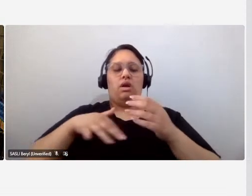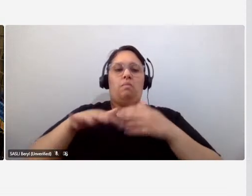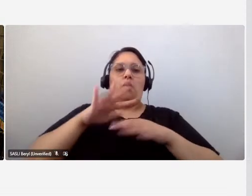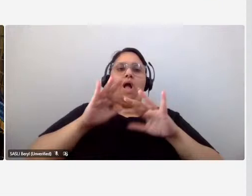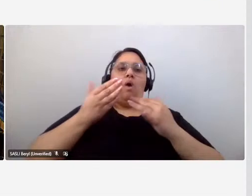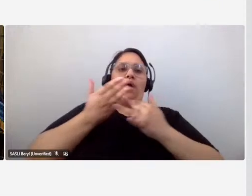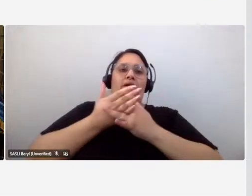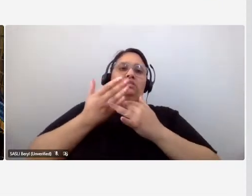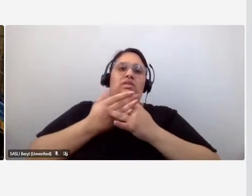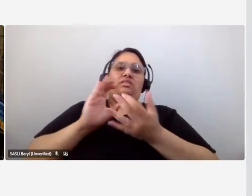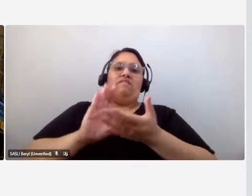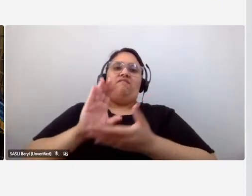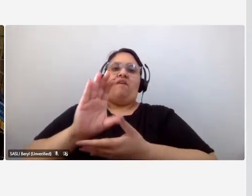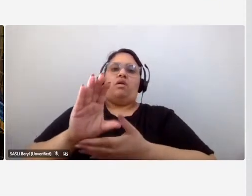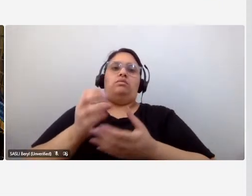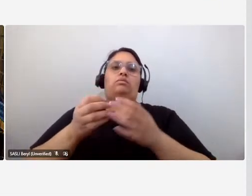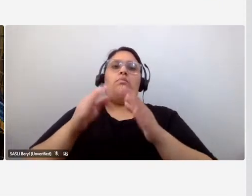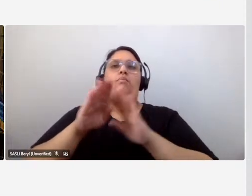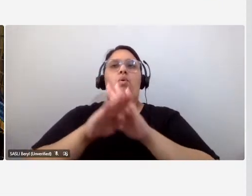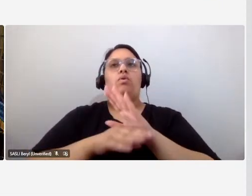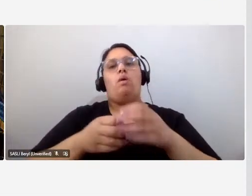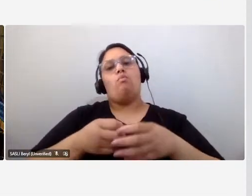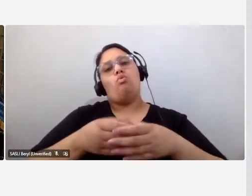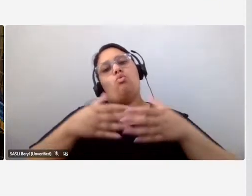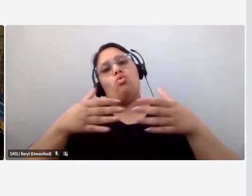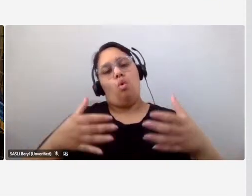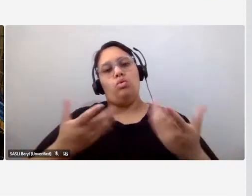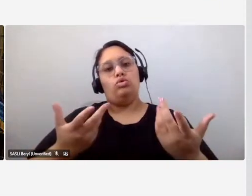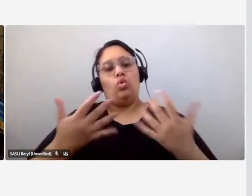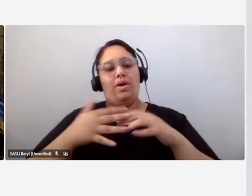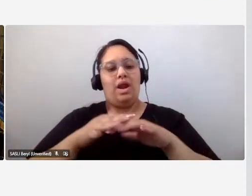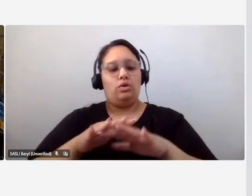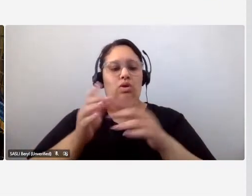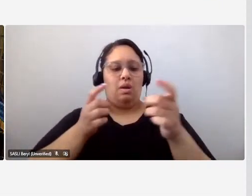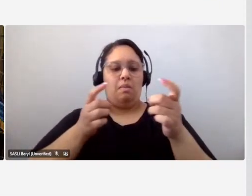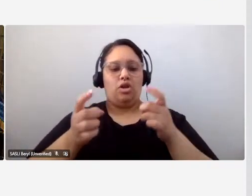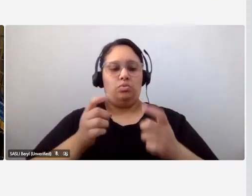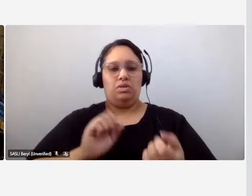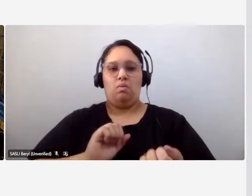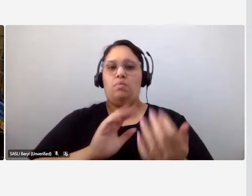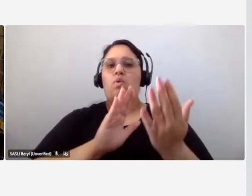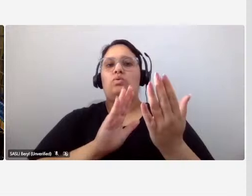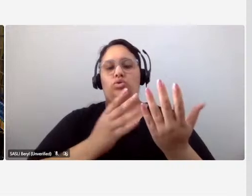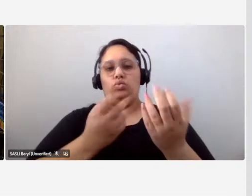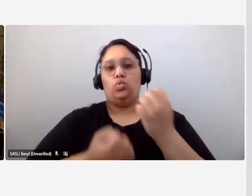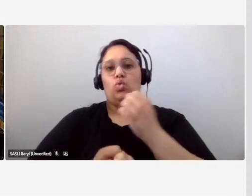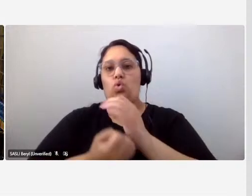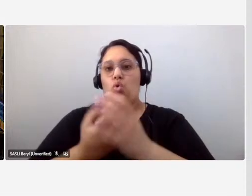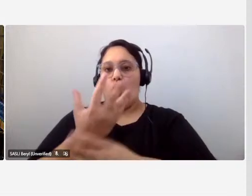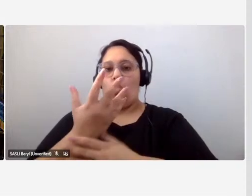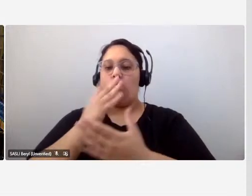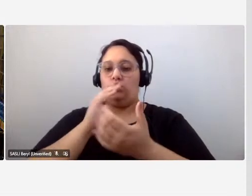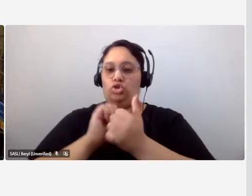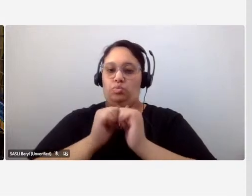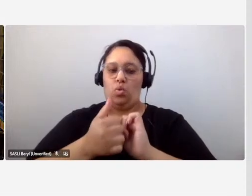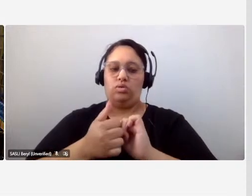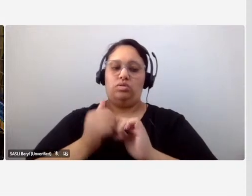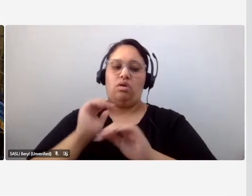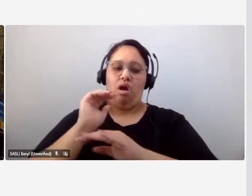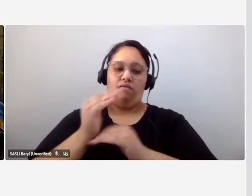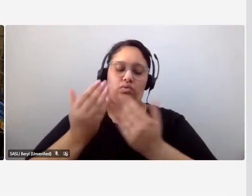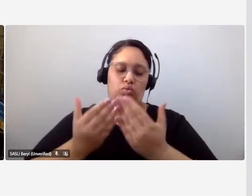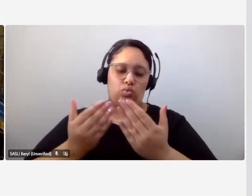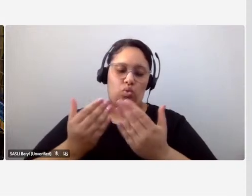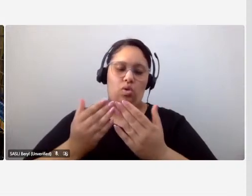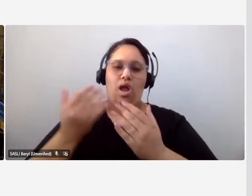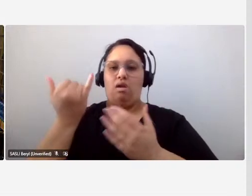accessing funds to grow our program. So it's a network management approach to grow the sports after school and